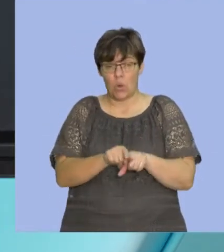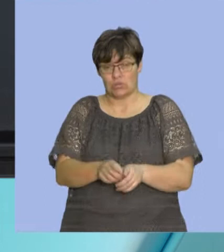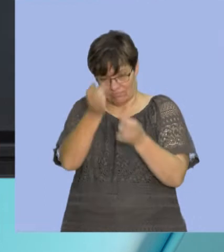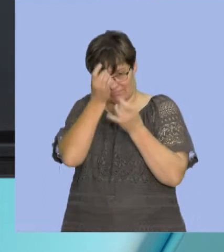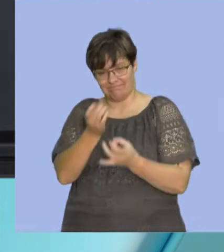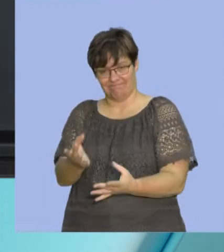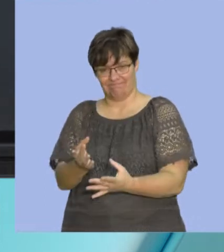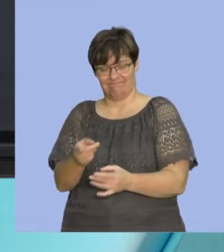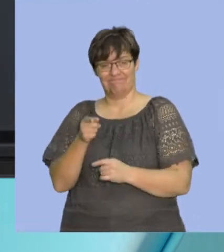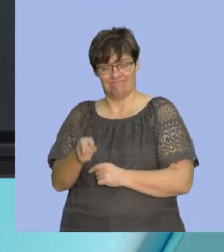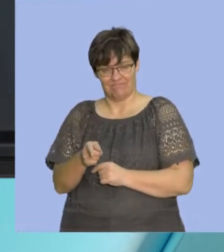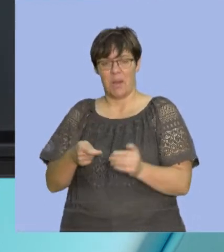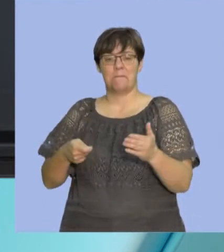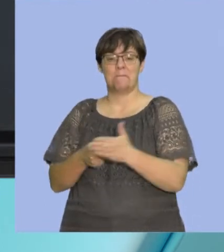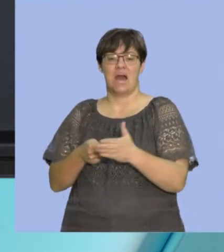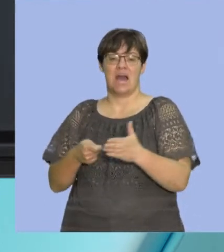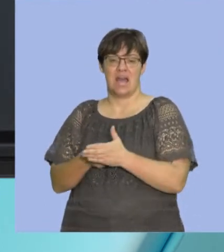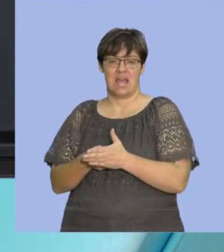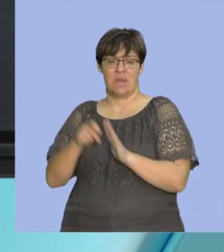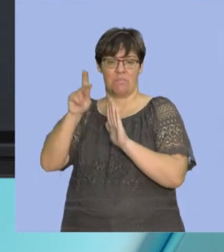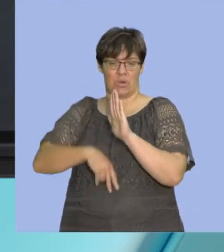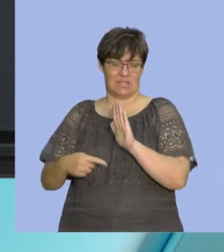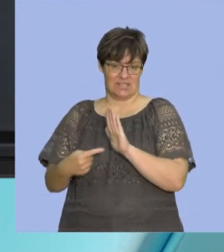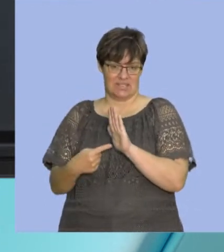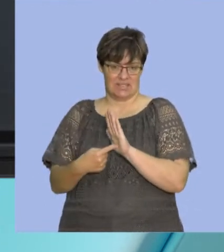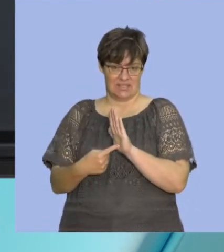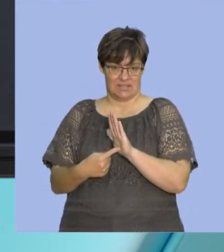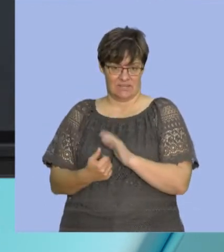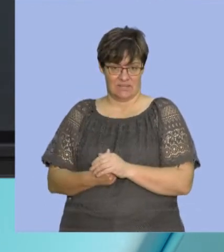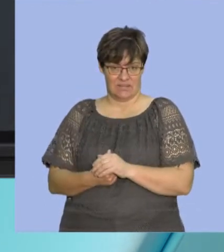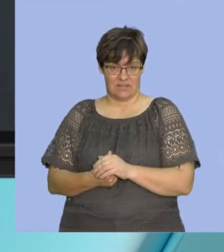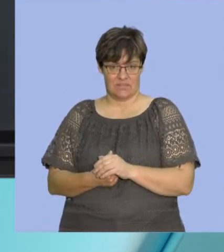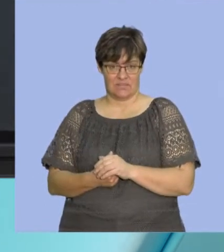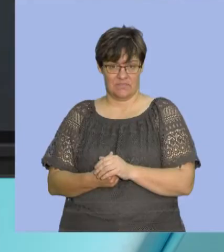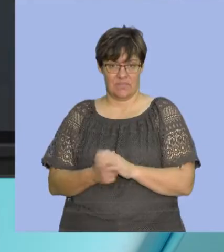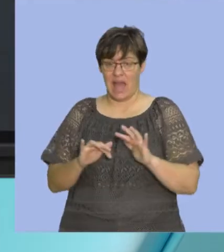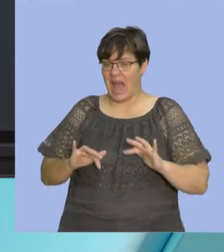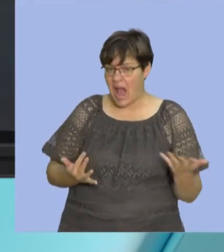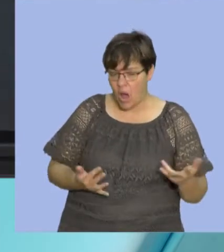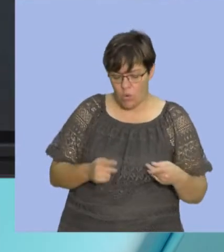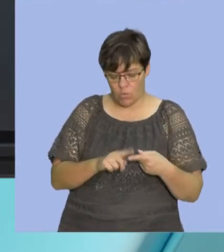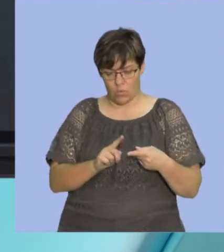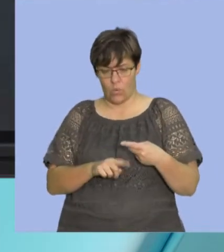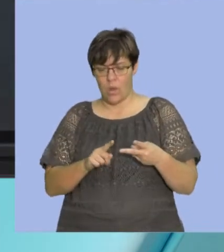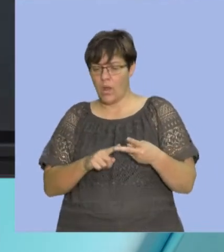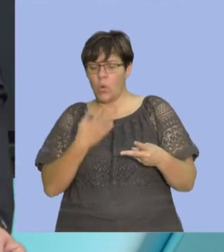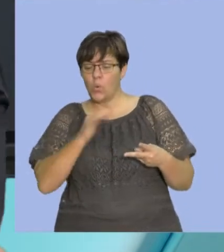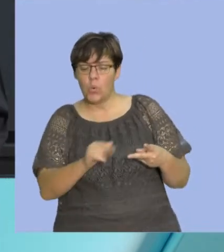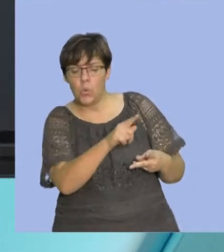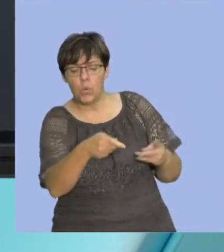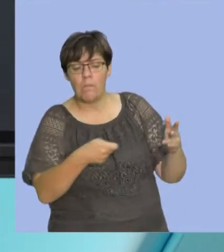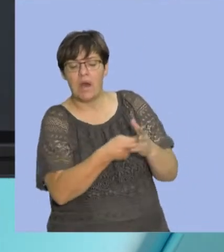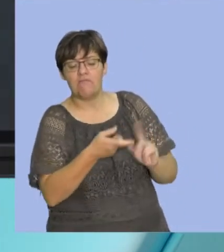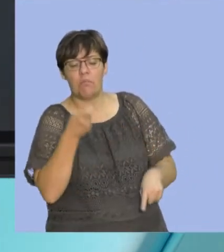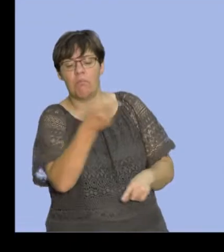information regarding the purchases policy of the business. How and from whom are we buying on credit?